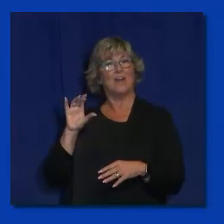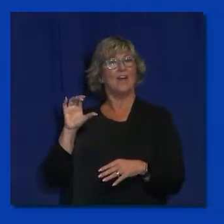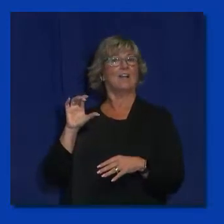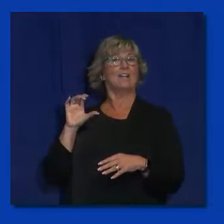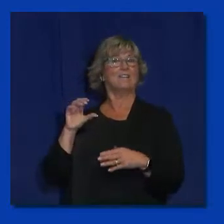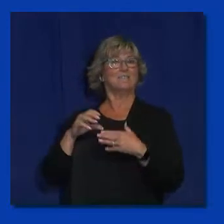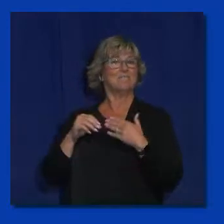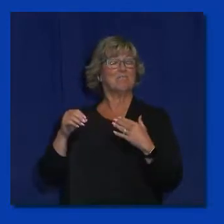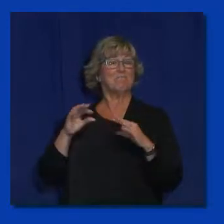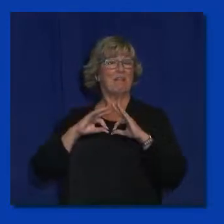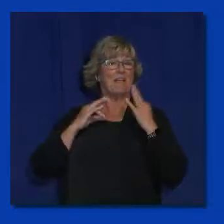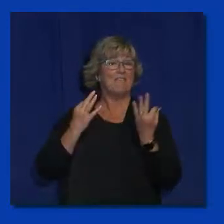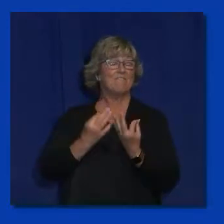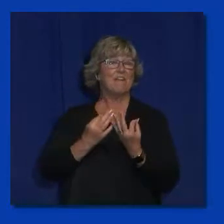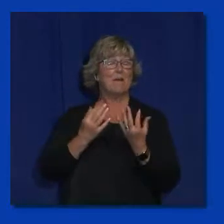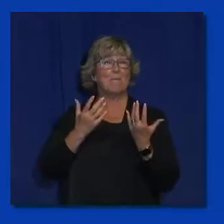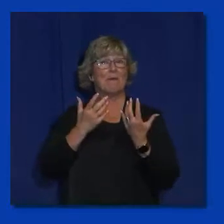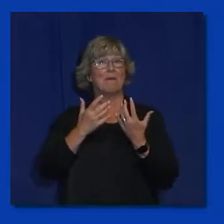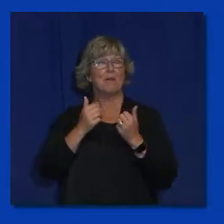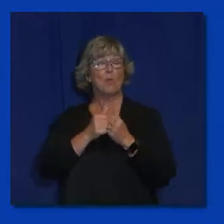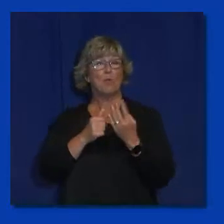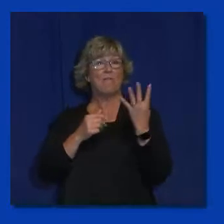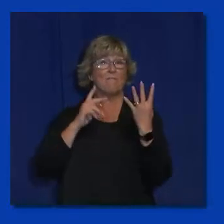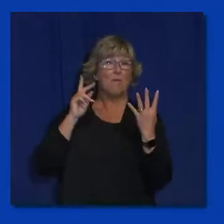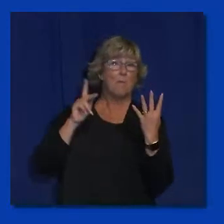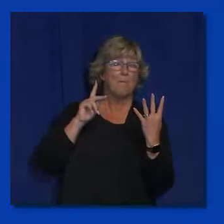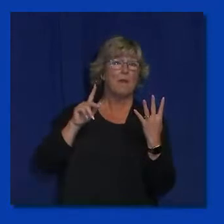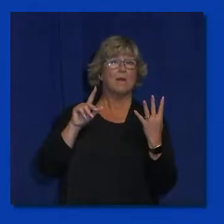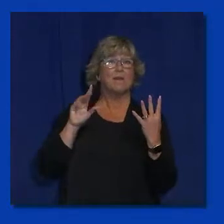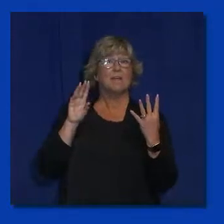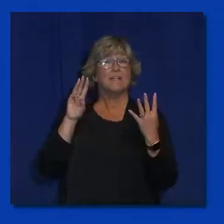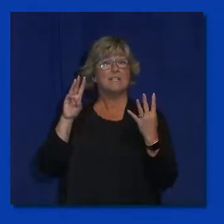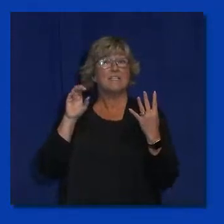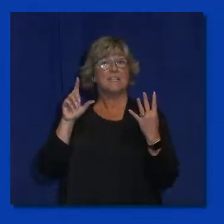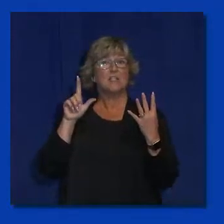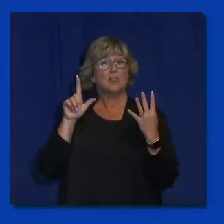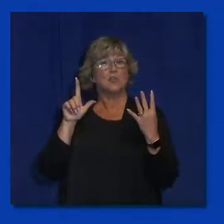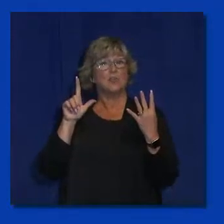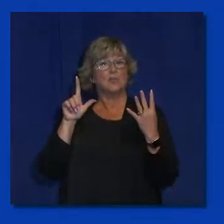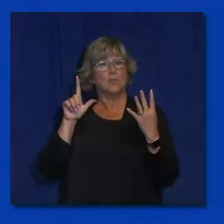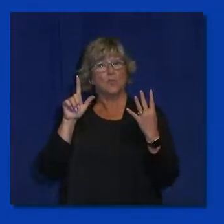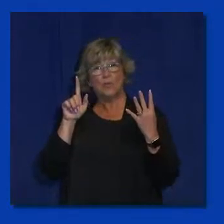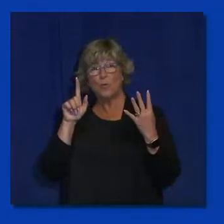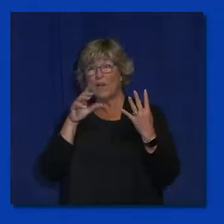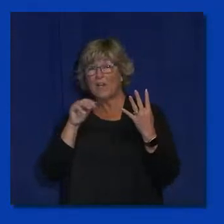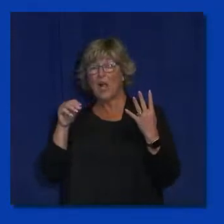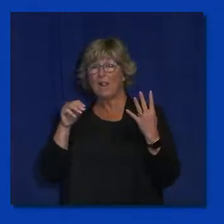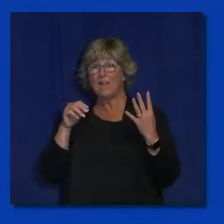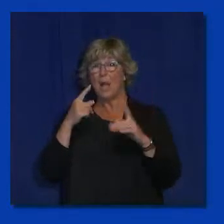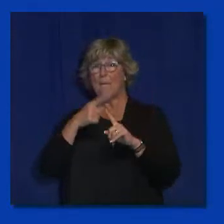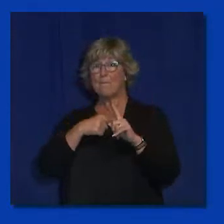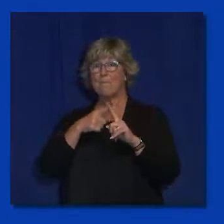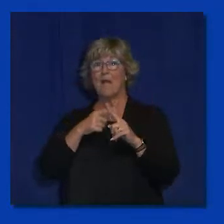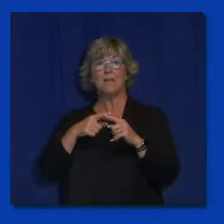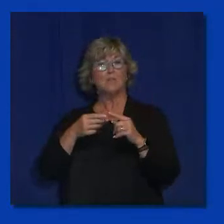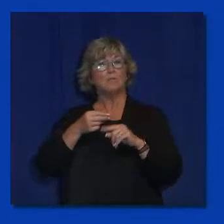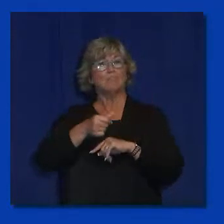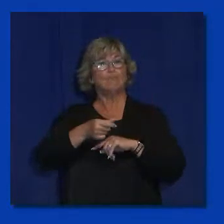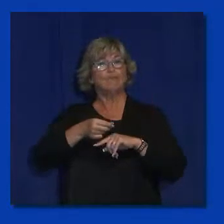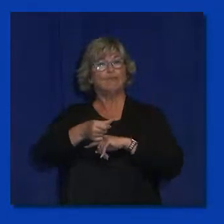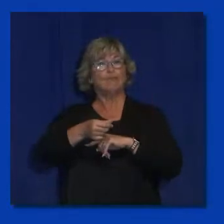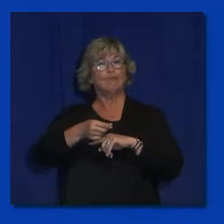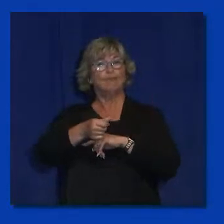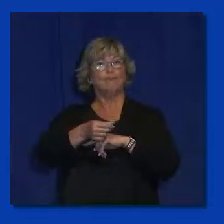$3,800+ and families works out, if a family of four, it's $621 a month. $621 subsidy a month.